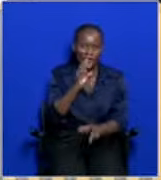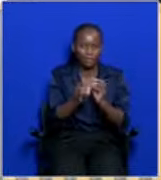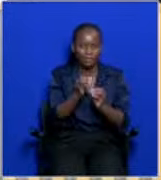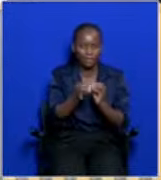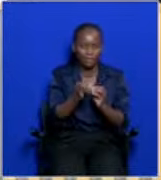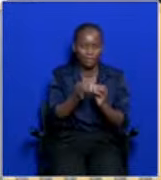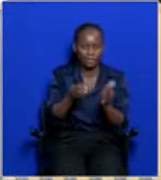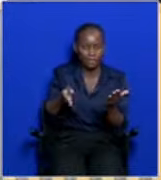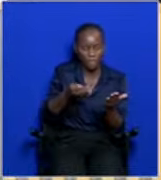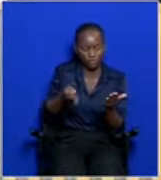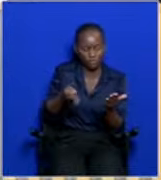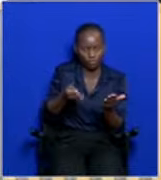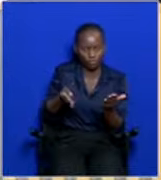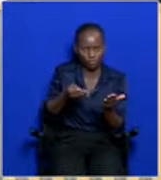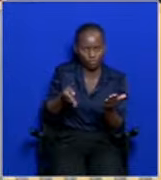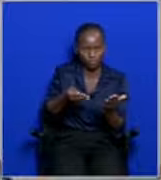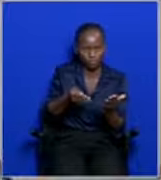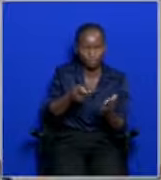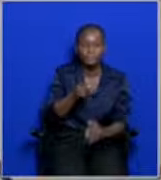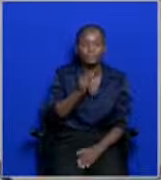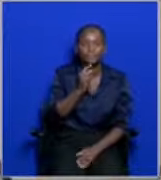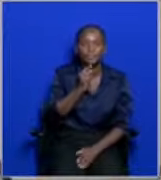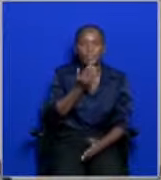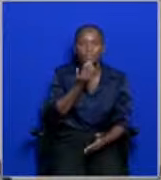page 231,